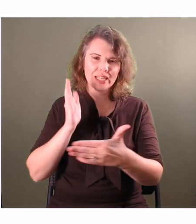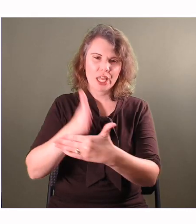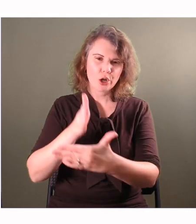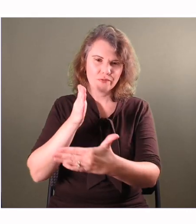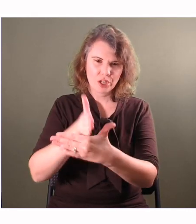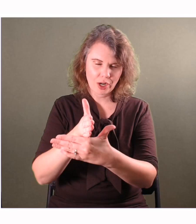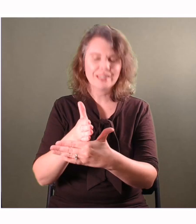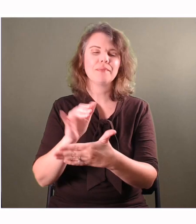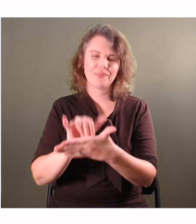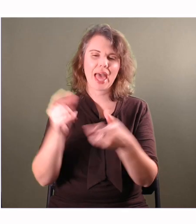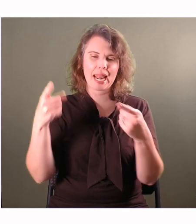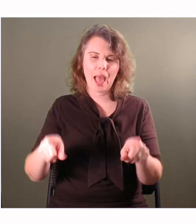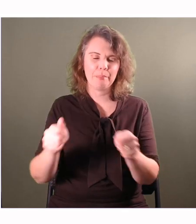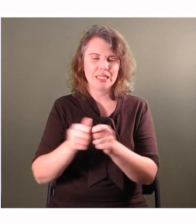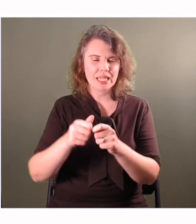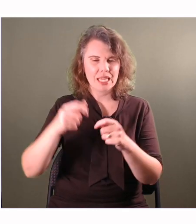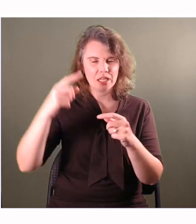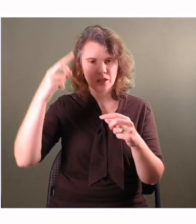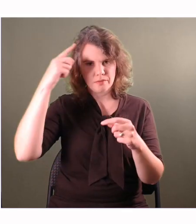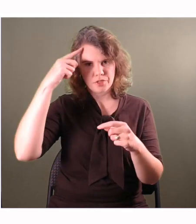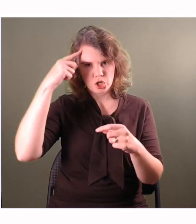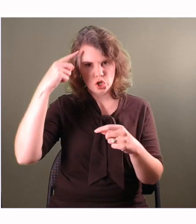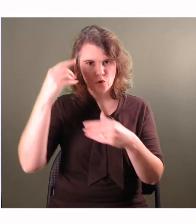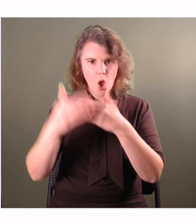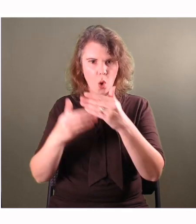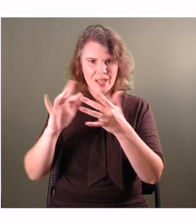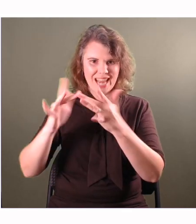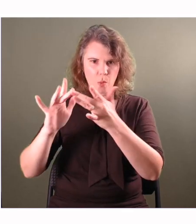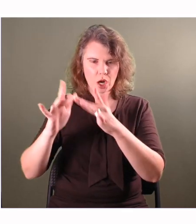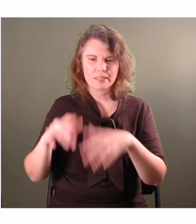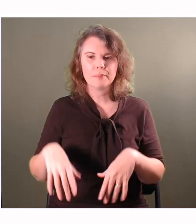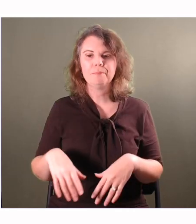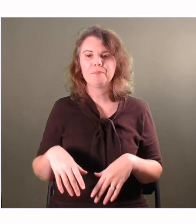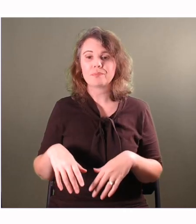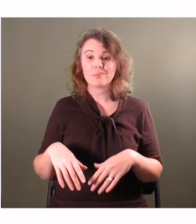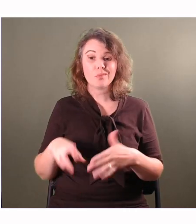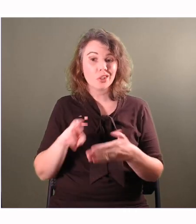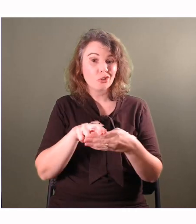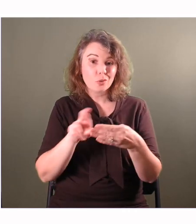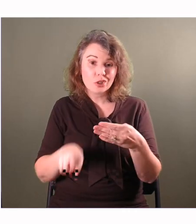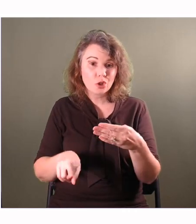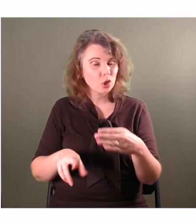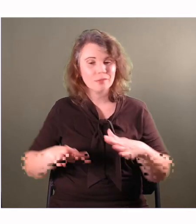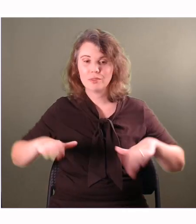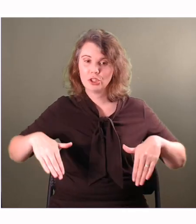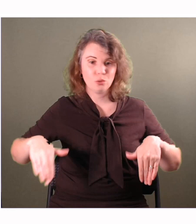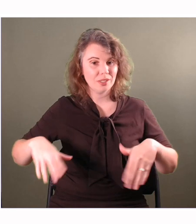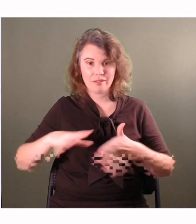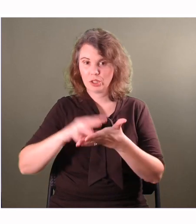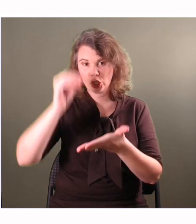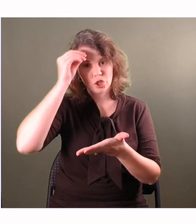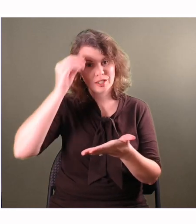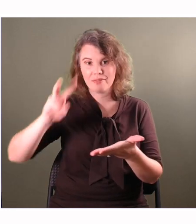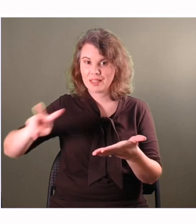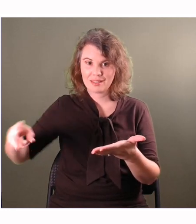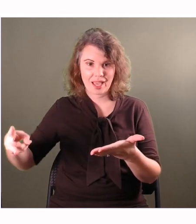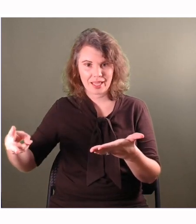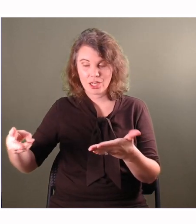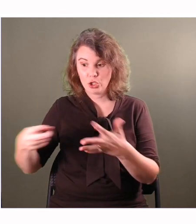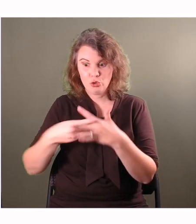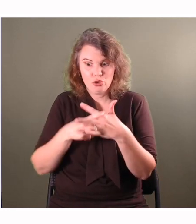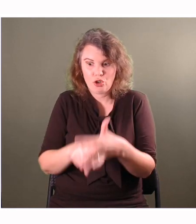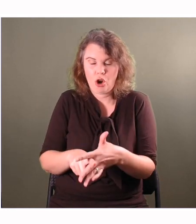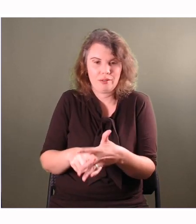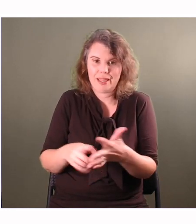in neural networks. And so the end result of this is that you haven't learned the second order rule at all.